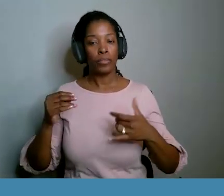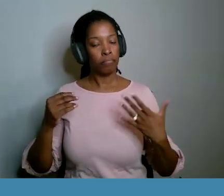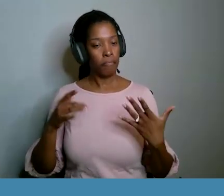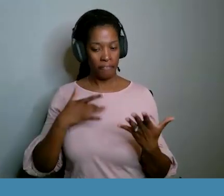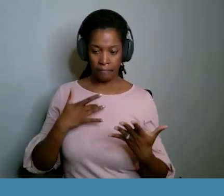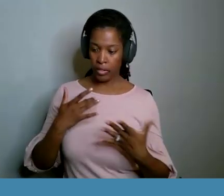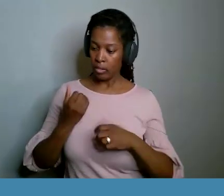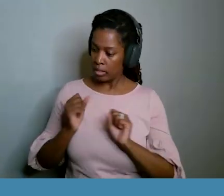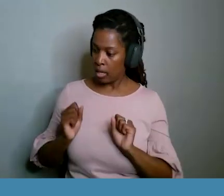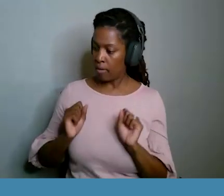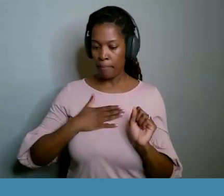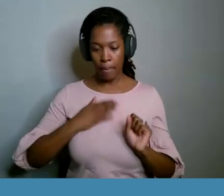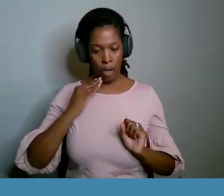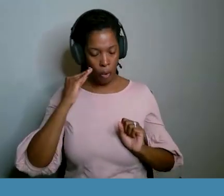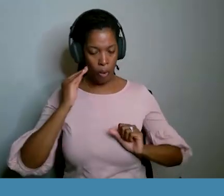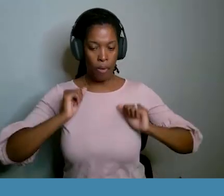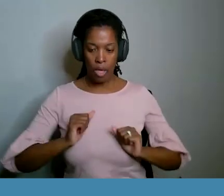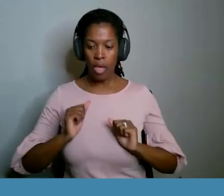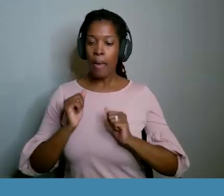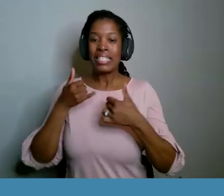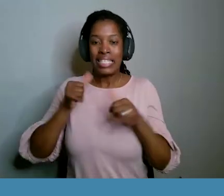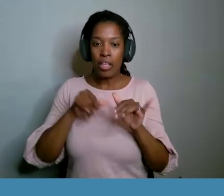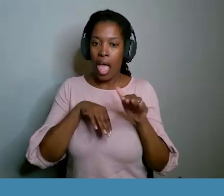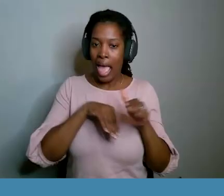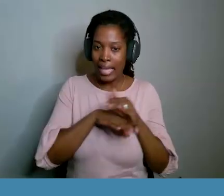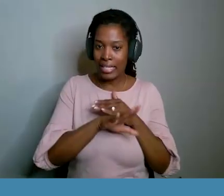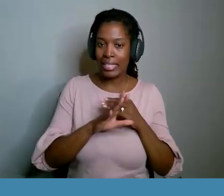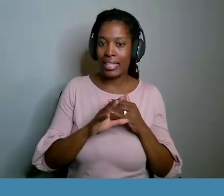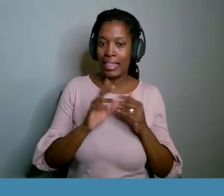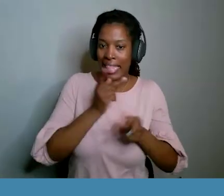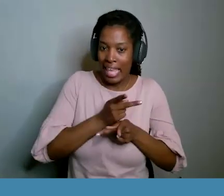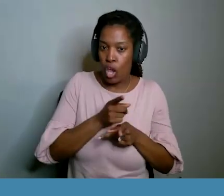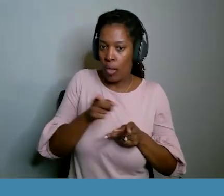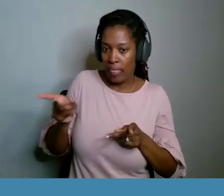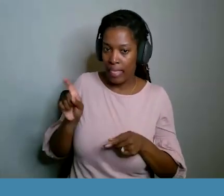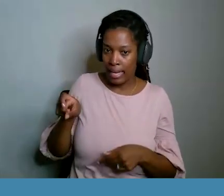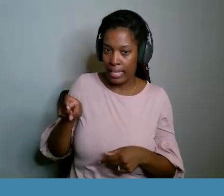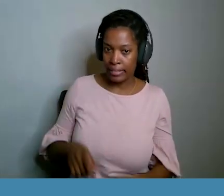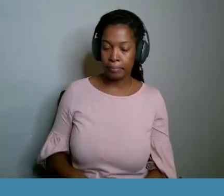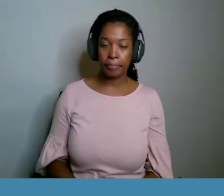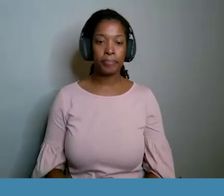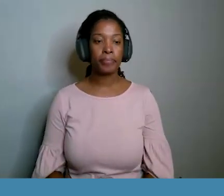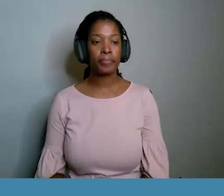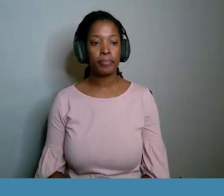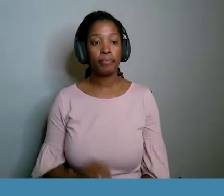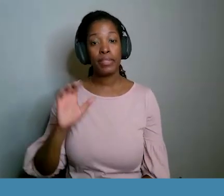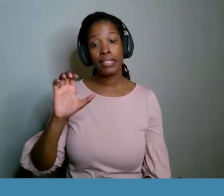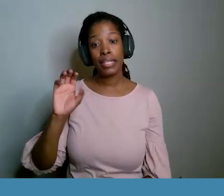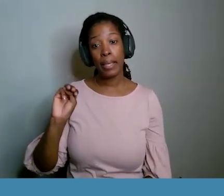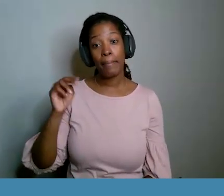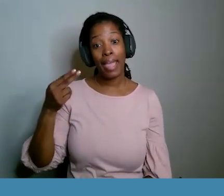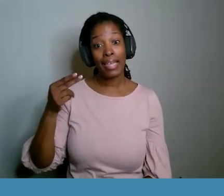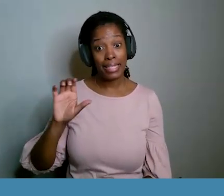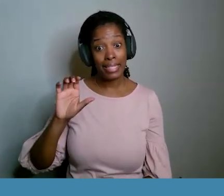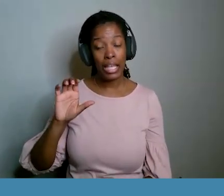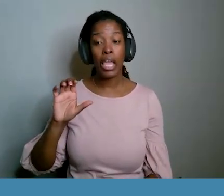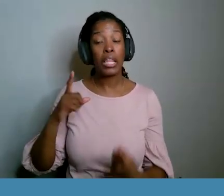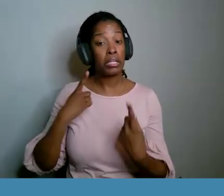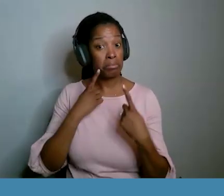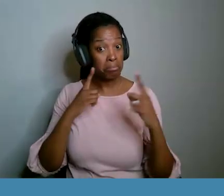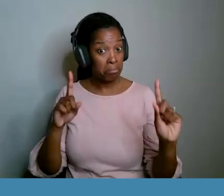that they need and still being able to be in their home. So CMHCs, again, they accomplish this by